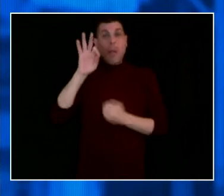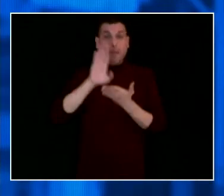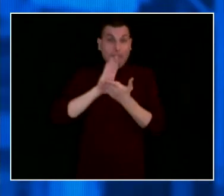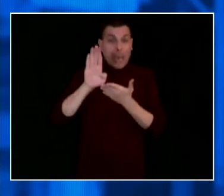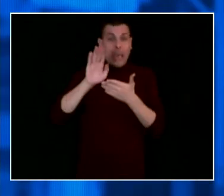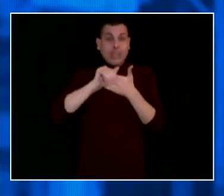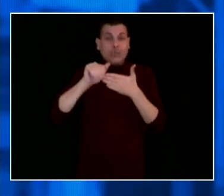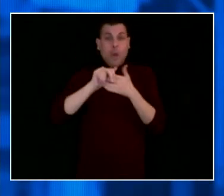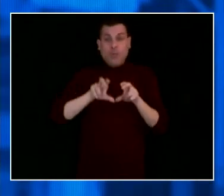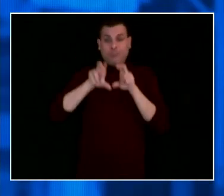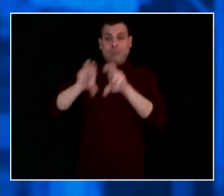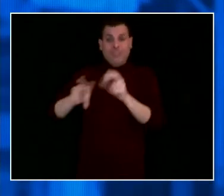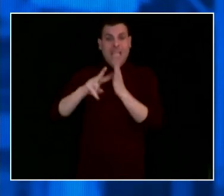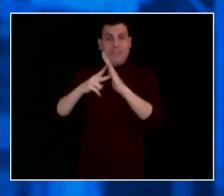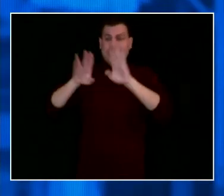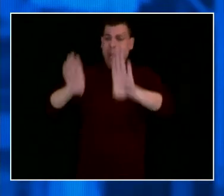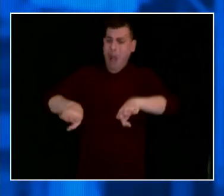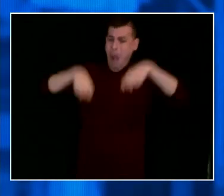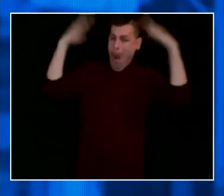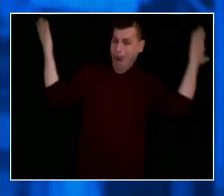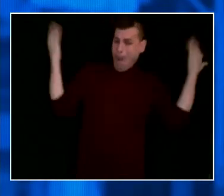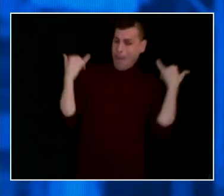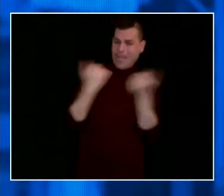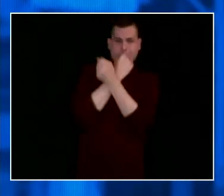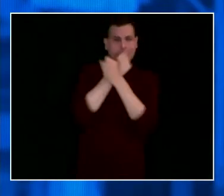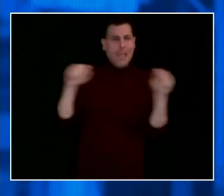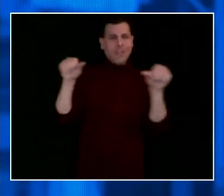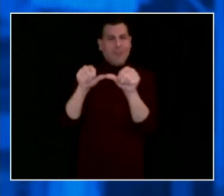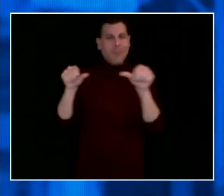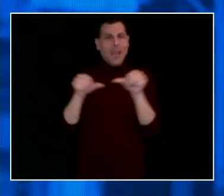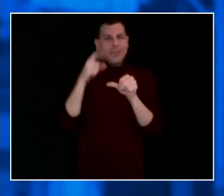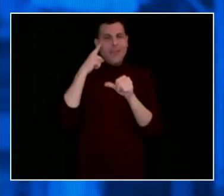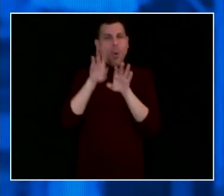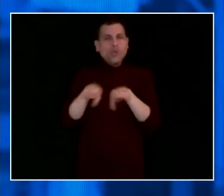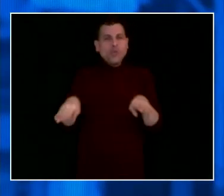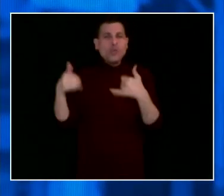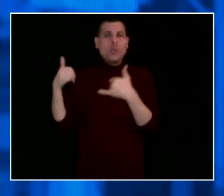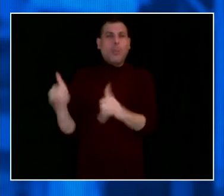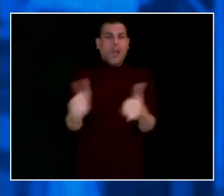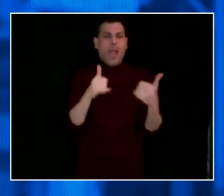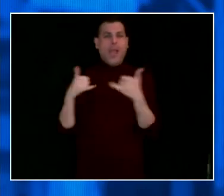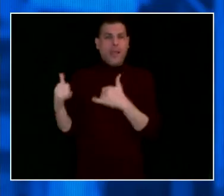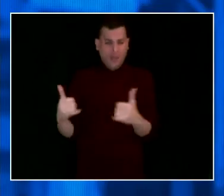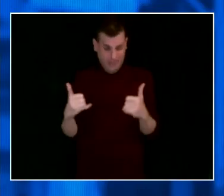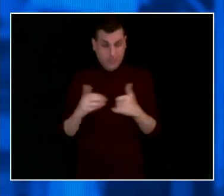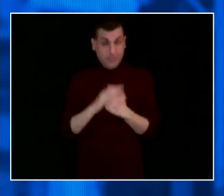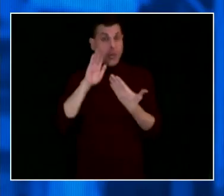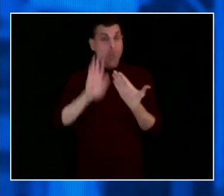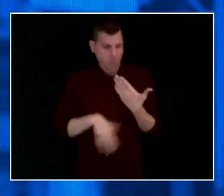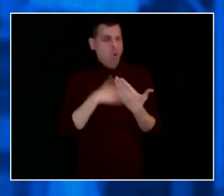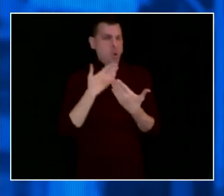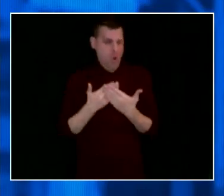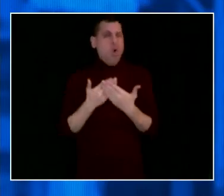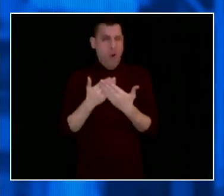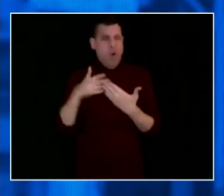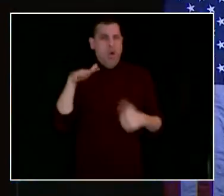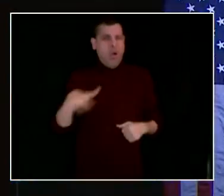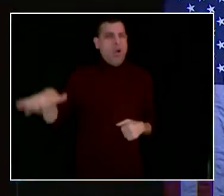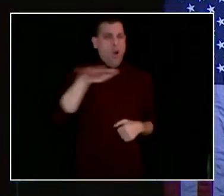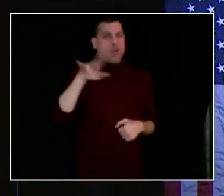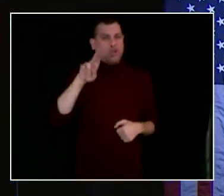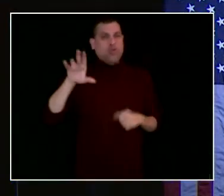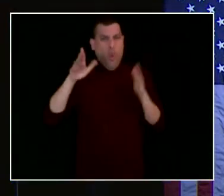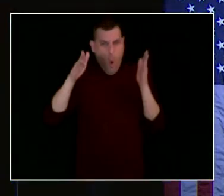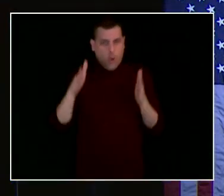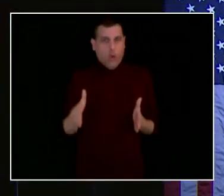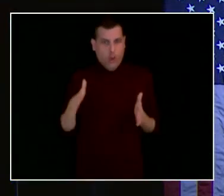hundreds of families a safe place to send their children to play. All across New York City, we've brought a